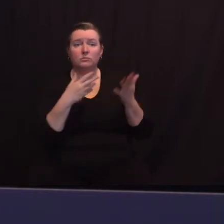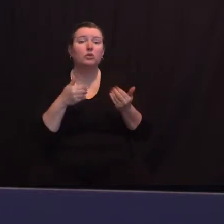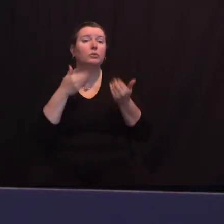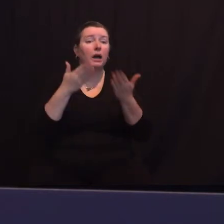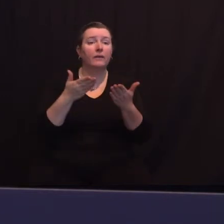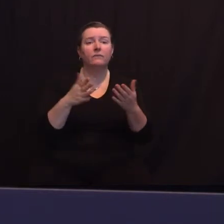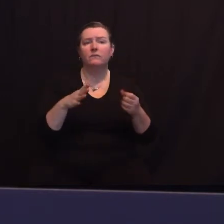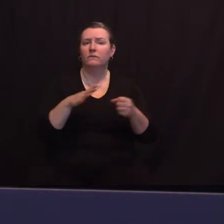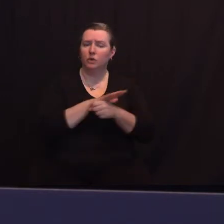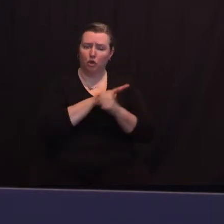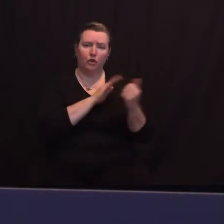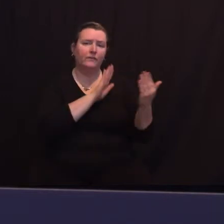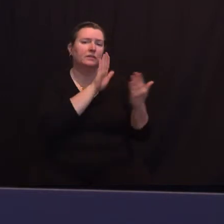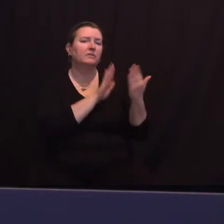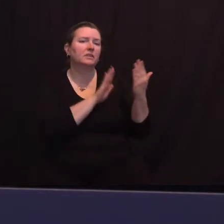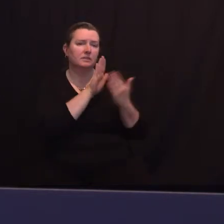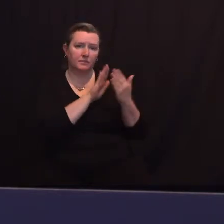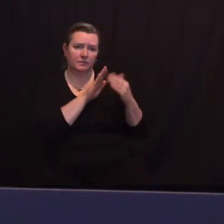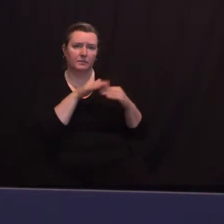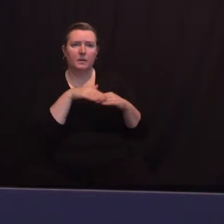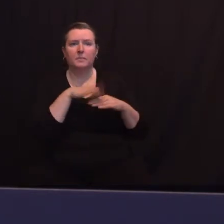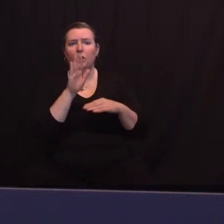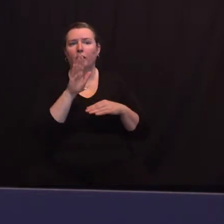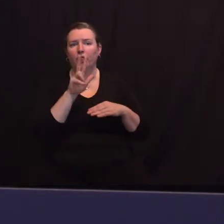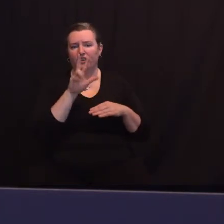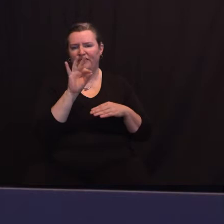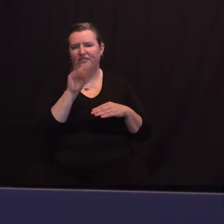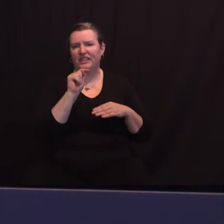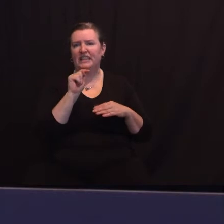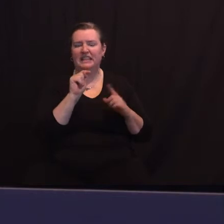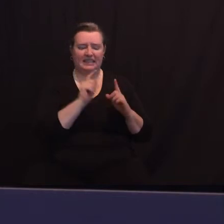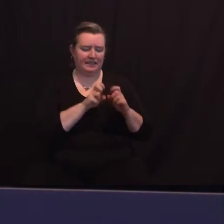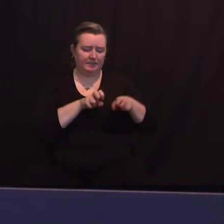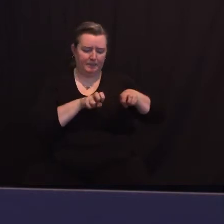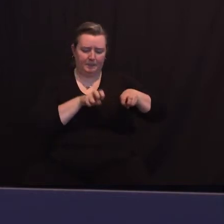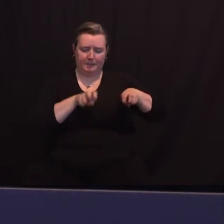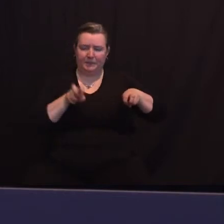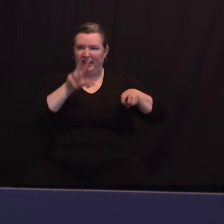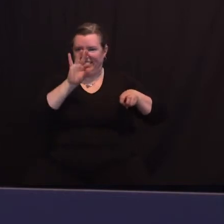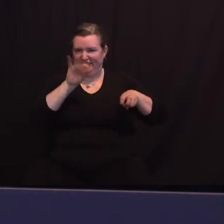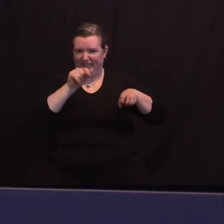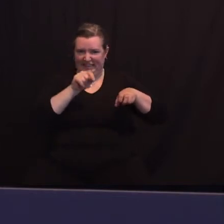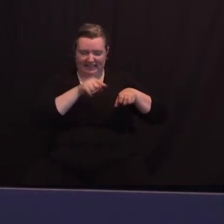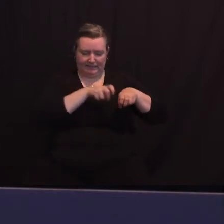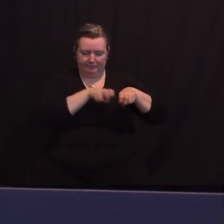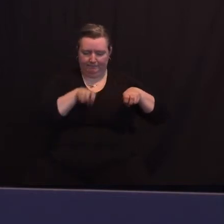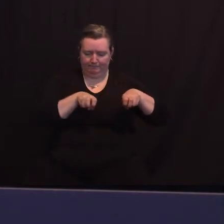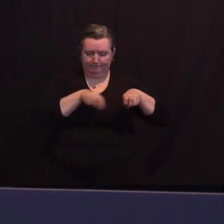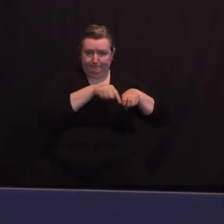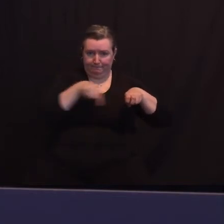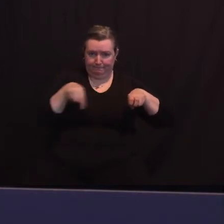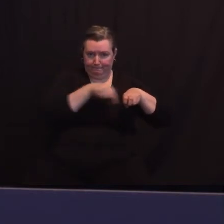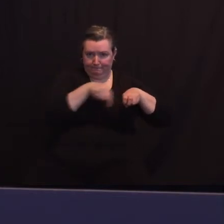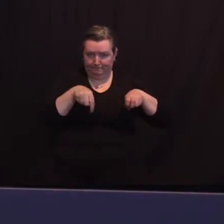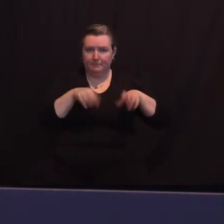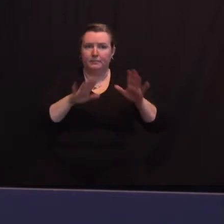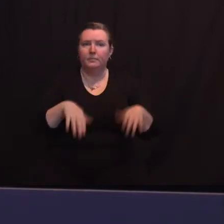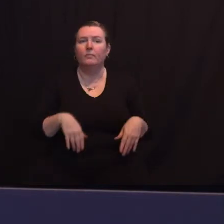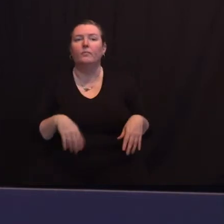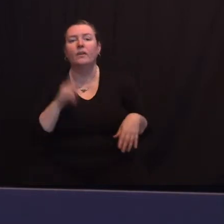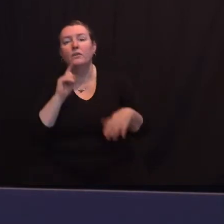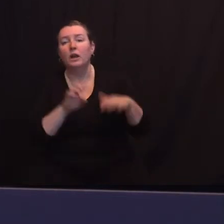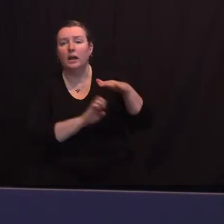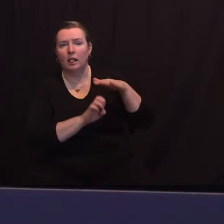of 3 feet of physical distancing between students maintained in classrooms for elementary